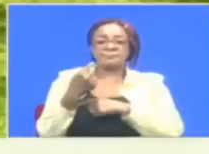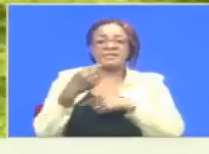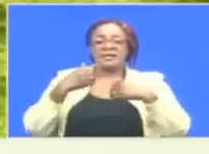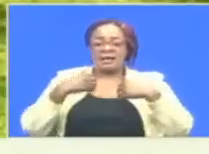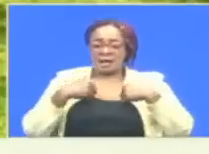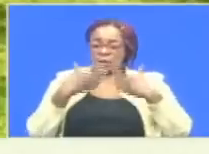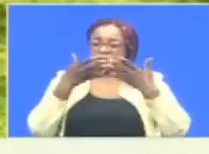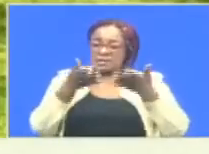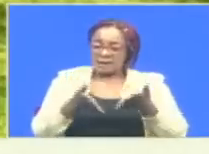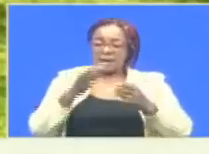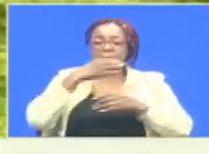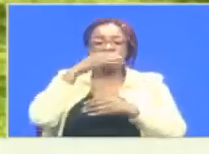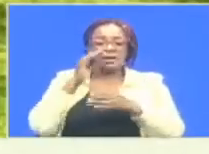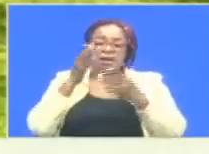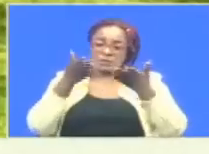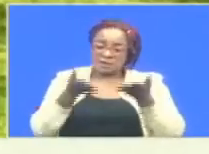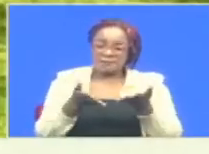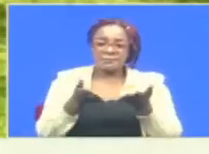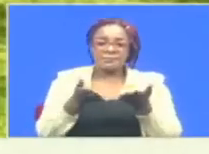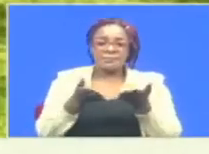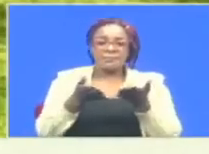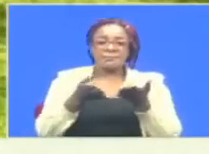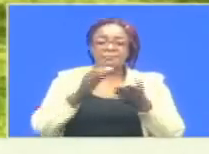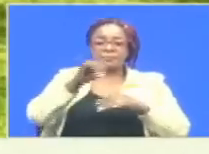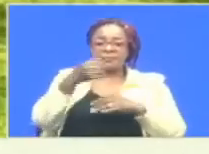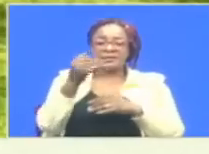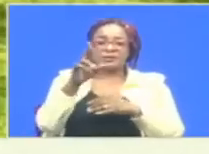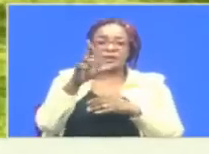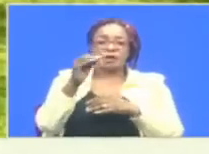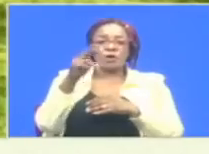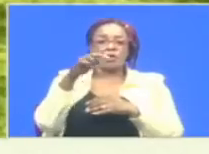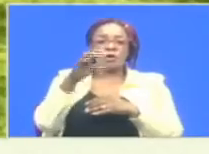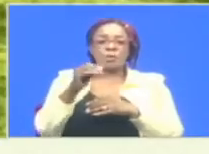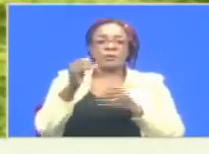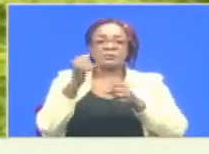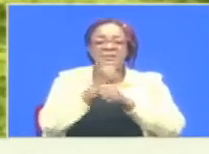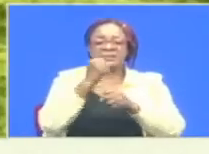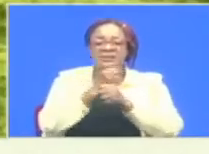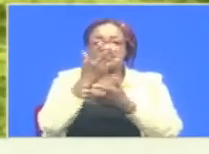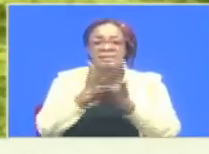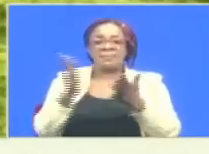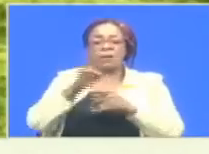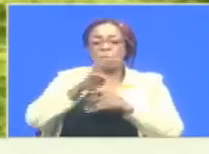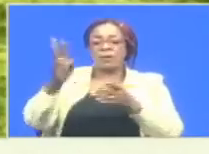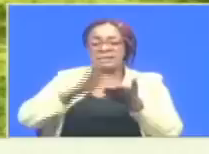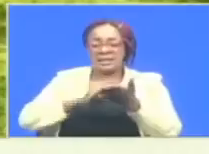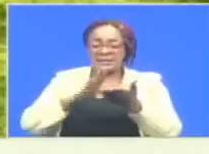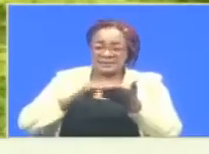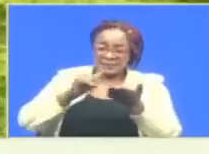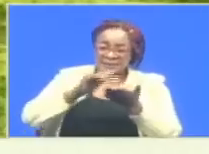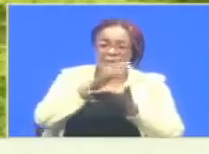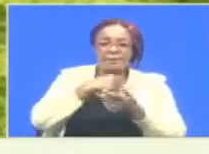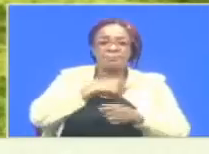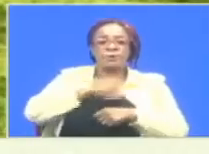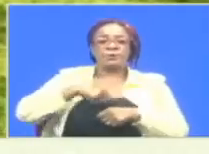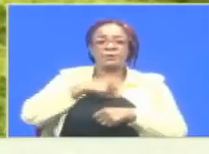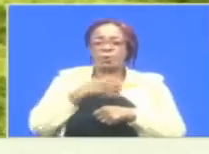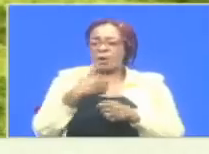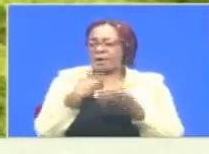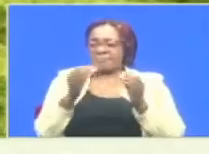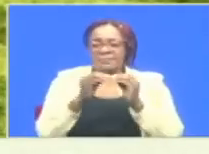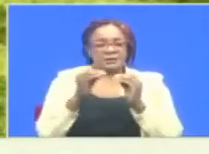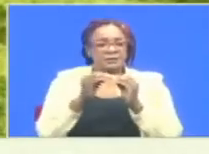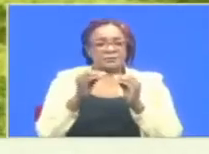there. Musalia was there. Jirongo was busy with something else in Westlands. He sent his apology. And we had a meeting